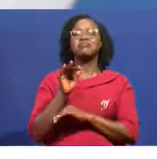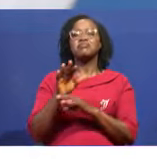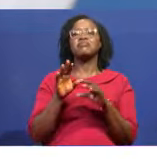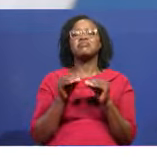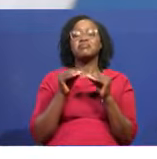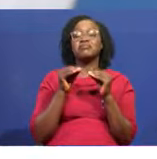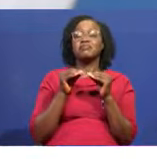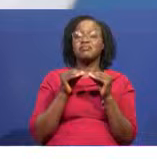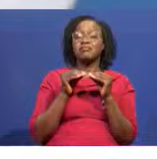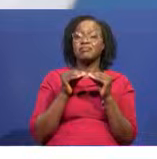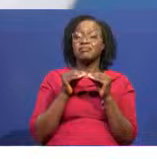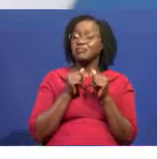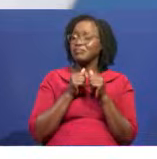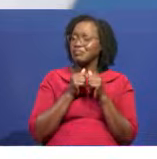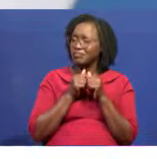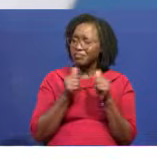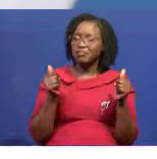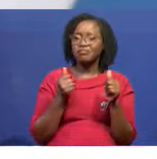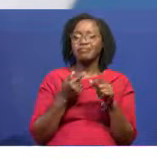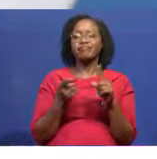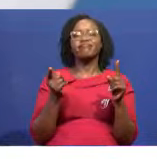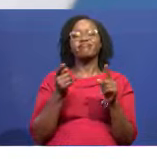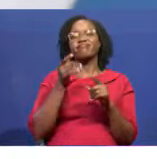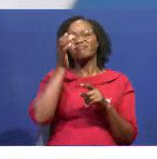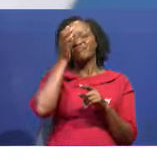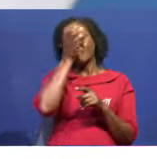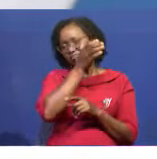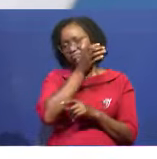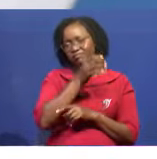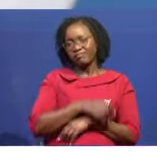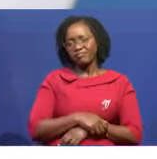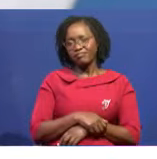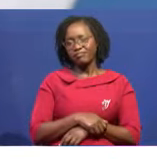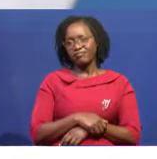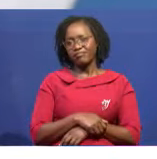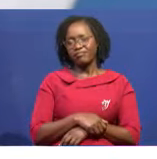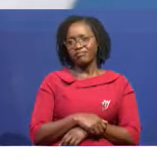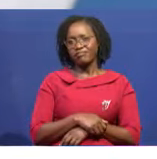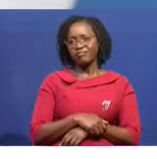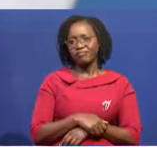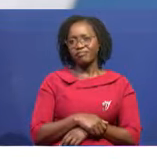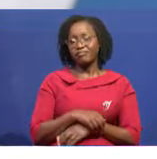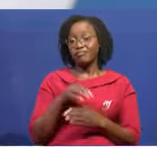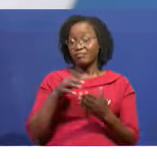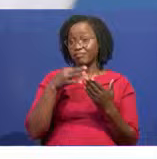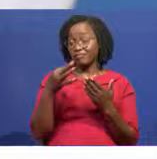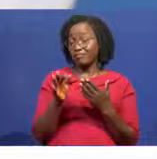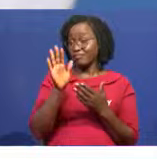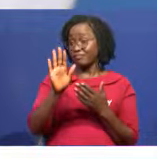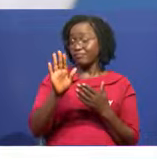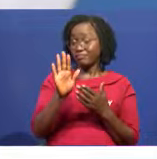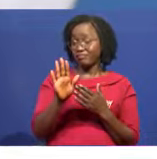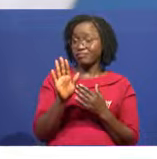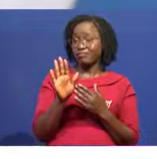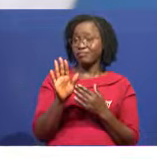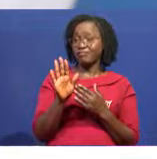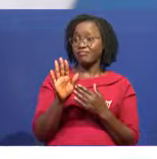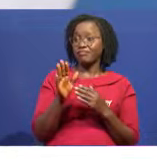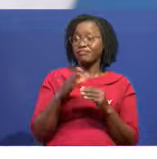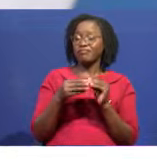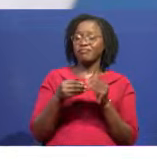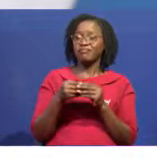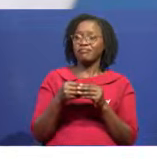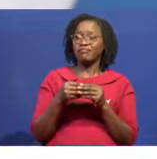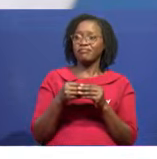for information and just sit on them. They don't respond. And their failure to respond creates a